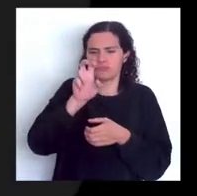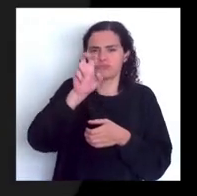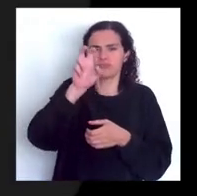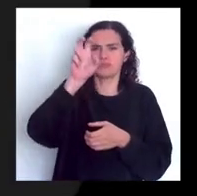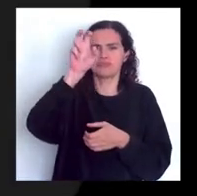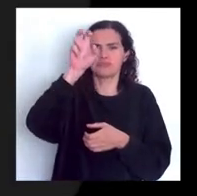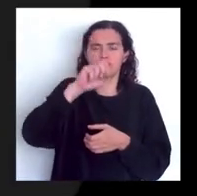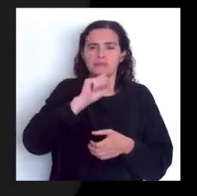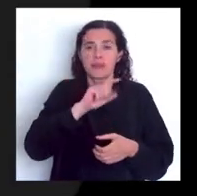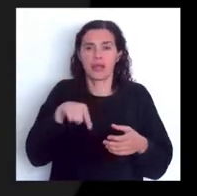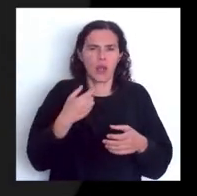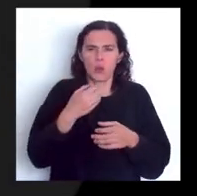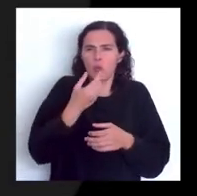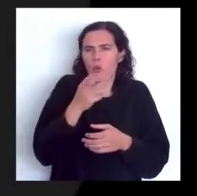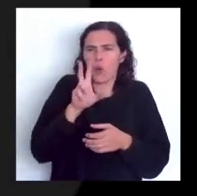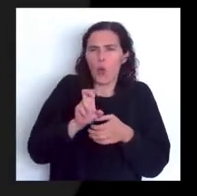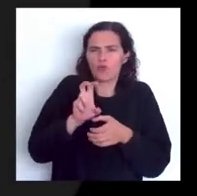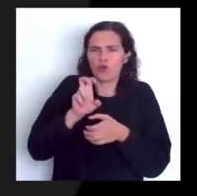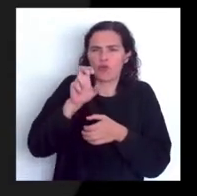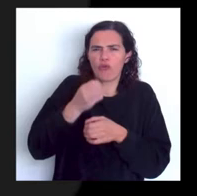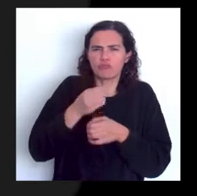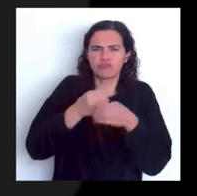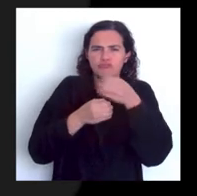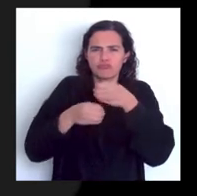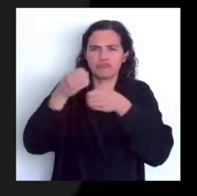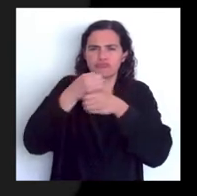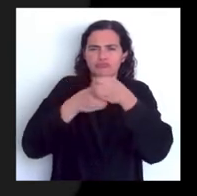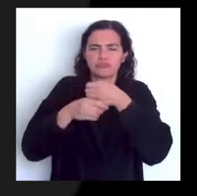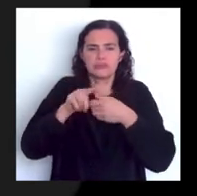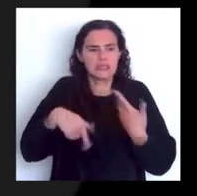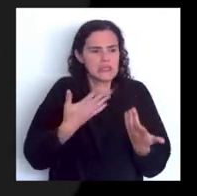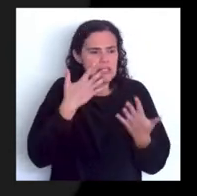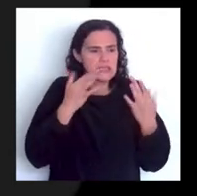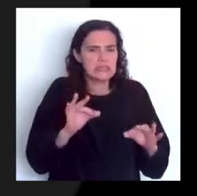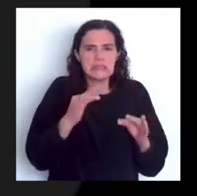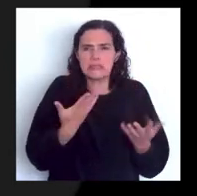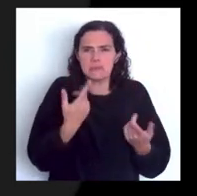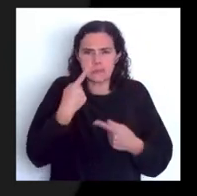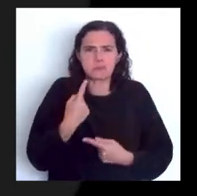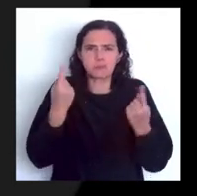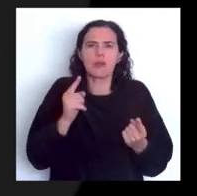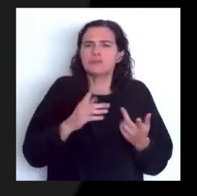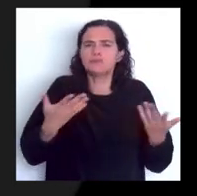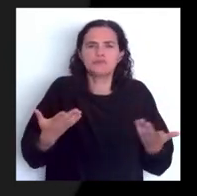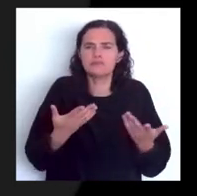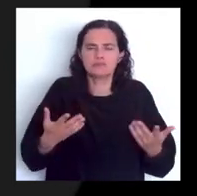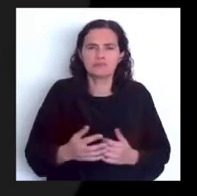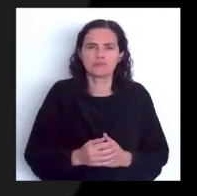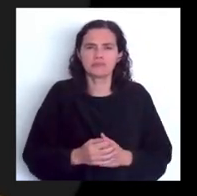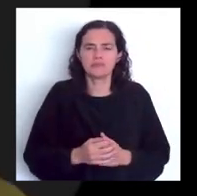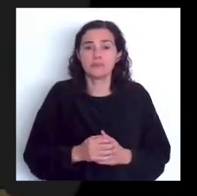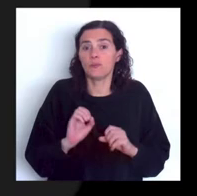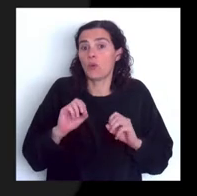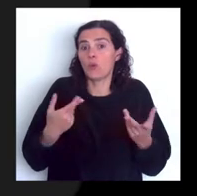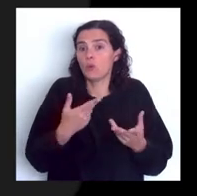egg for the endless columns of eggs is just a very, for me, simple sign